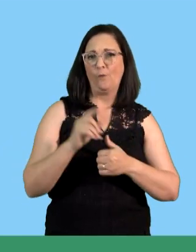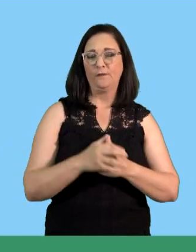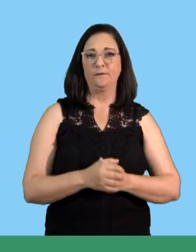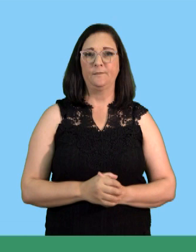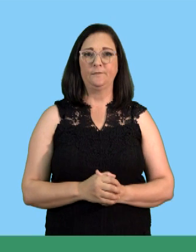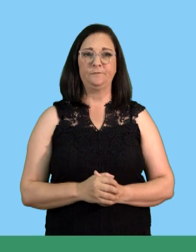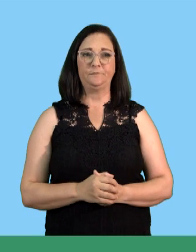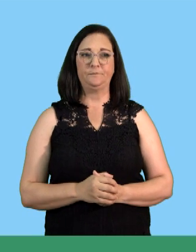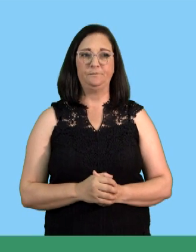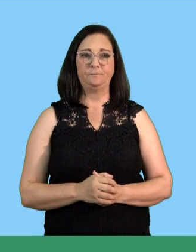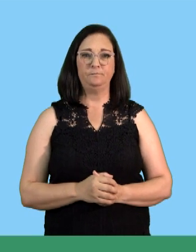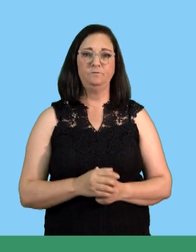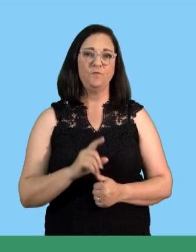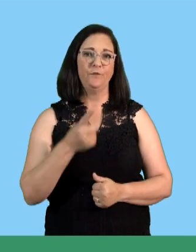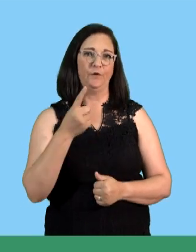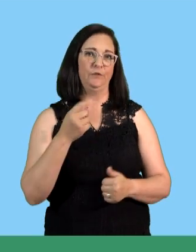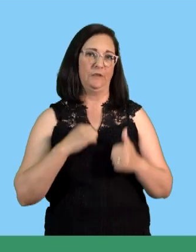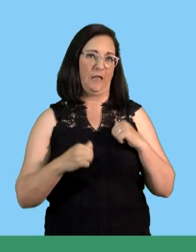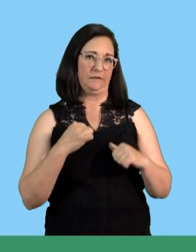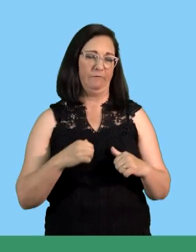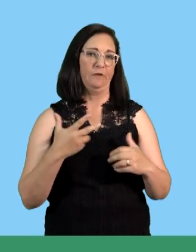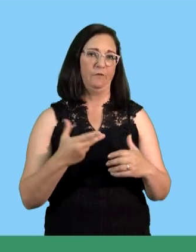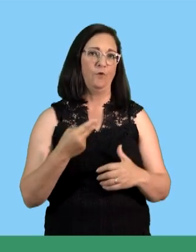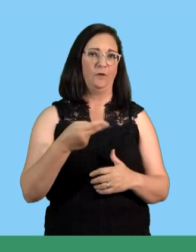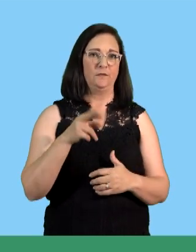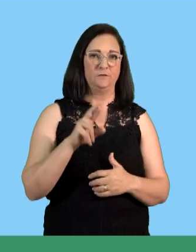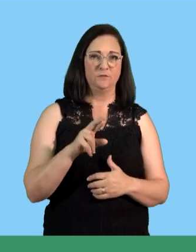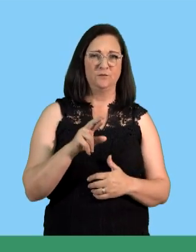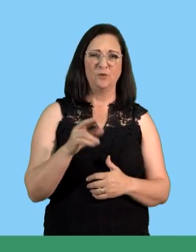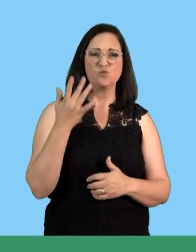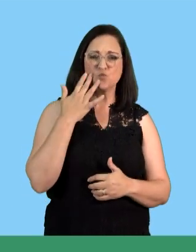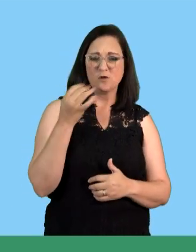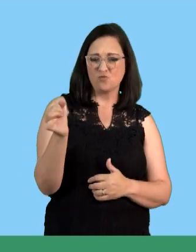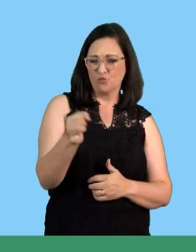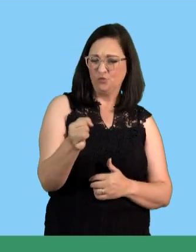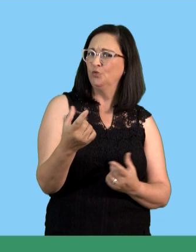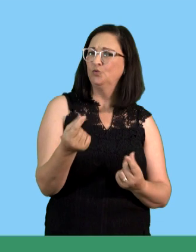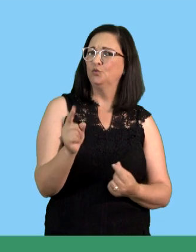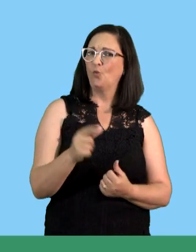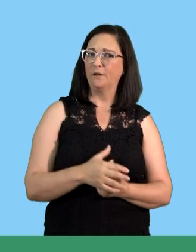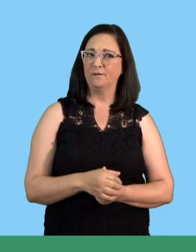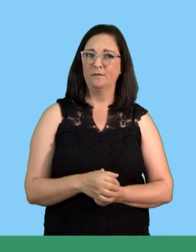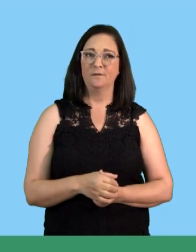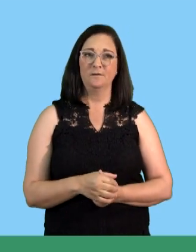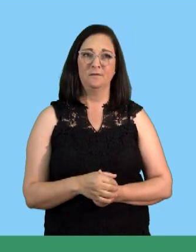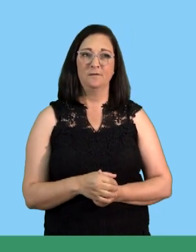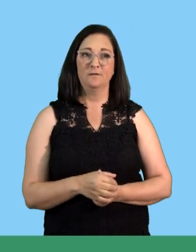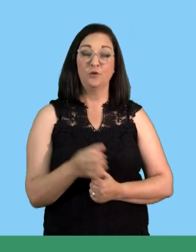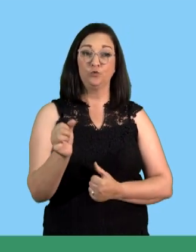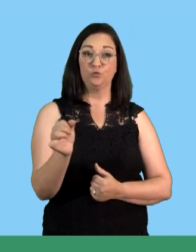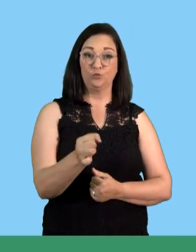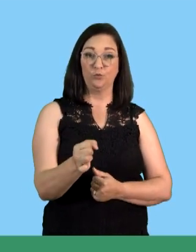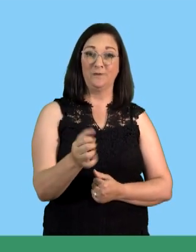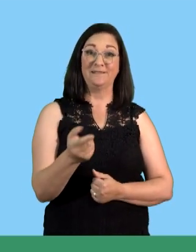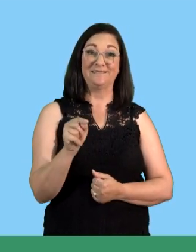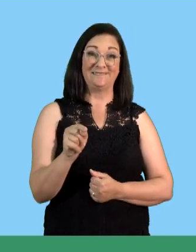is the first activity of human resources. When you are recruiting, what do you do? Right, let's read here. It says